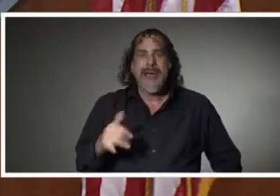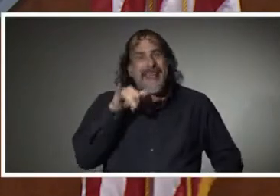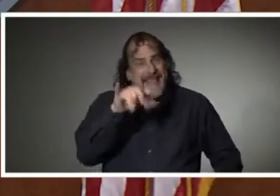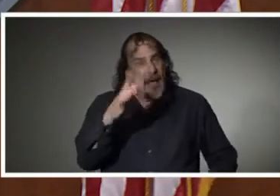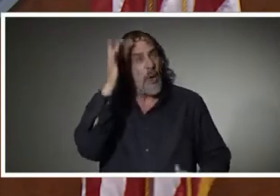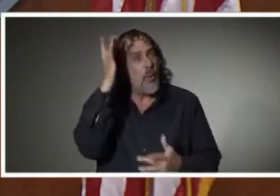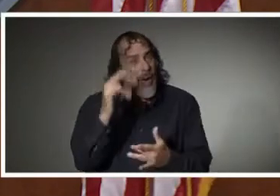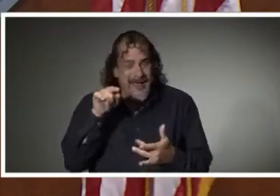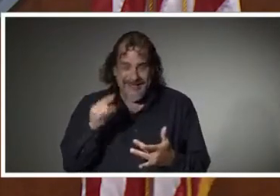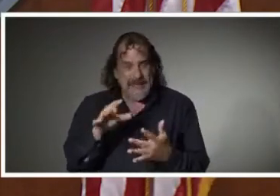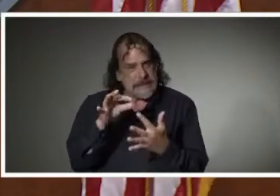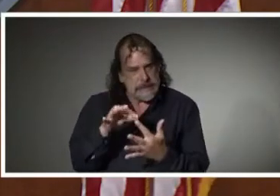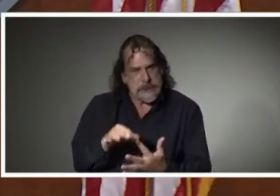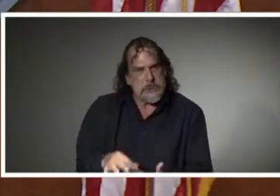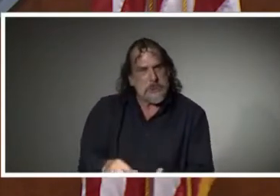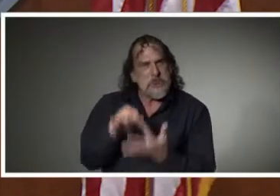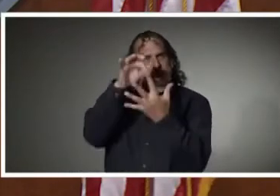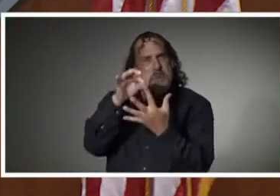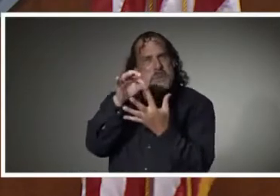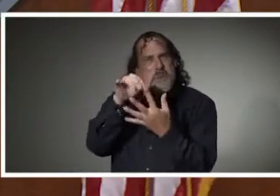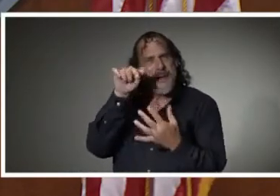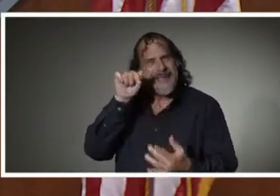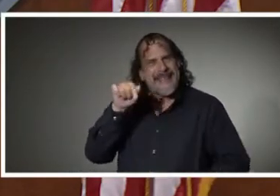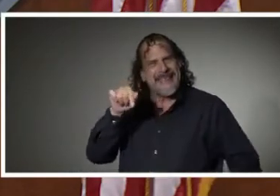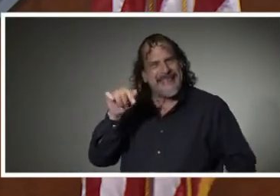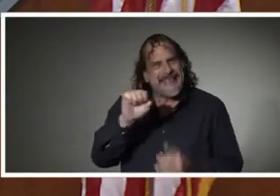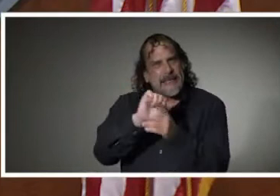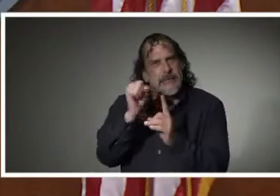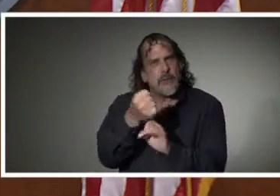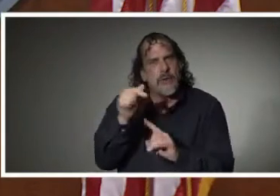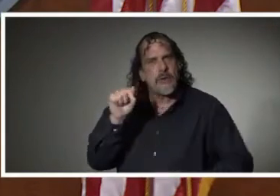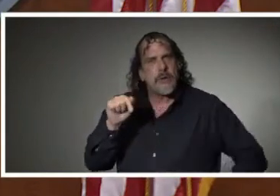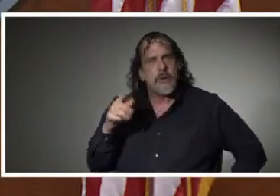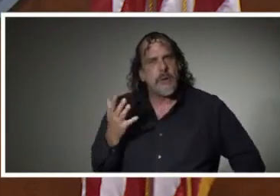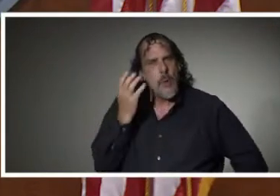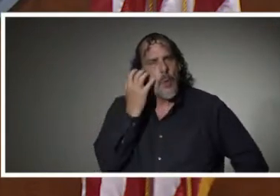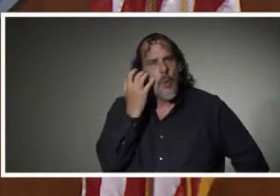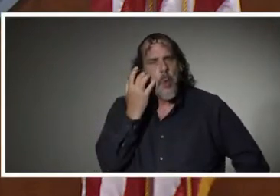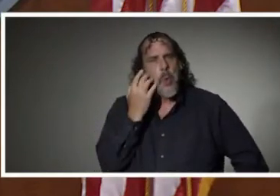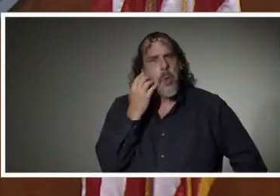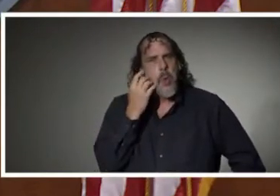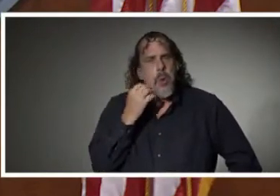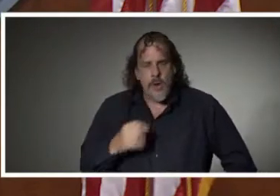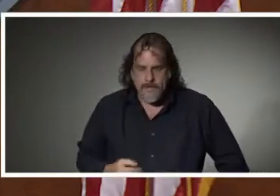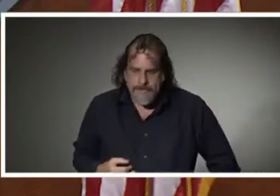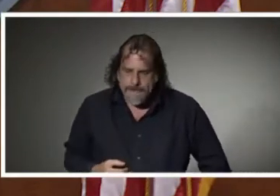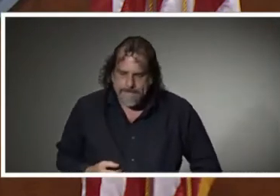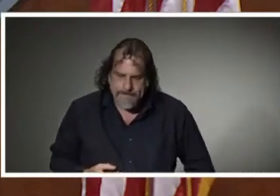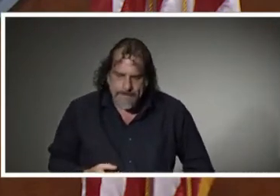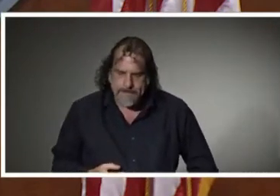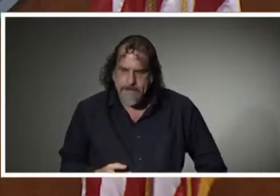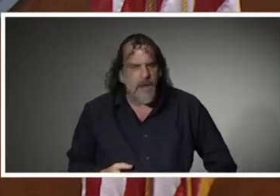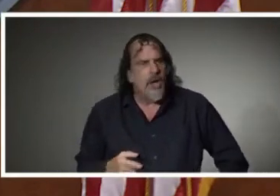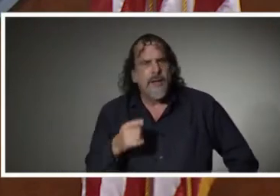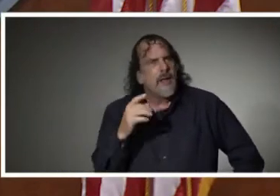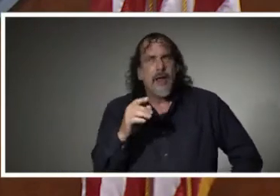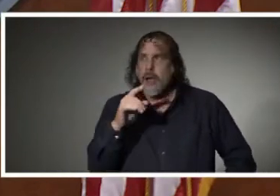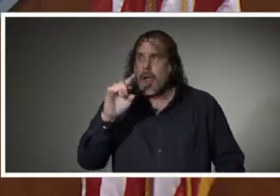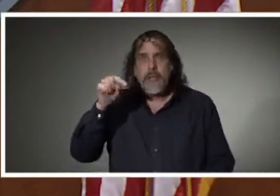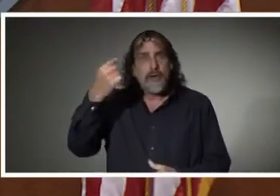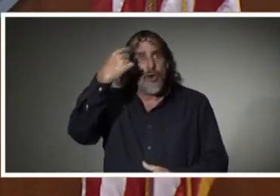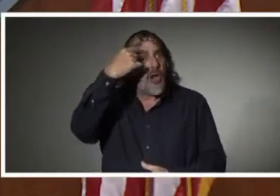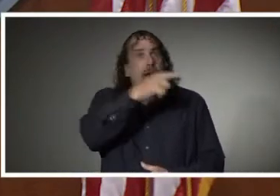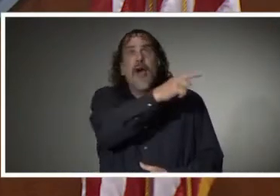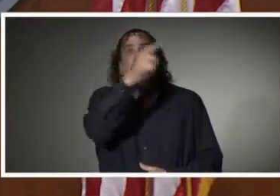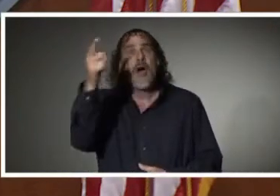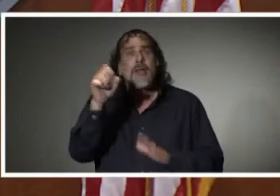unique about where we find ourselves today. There is not a governor in this